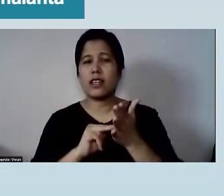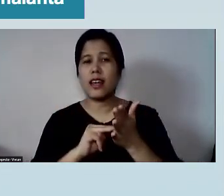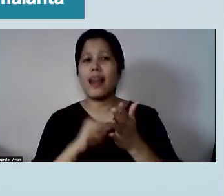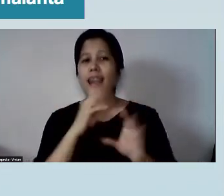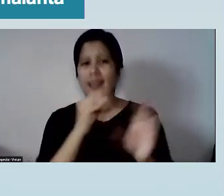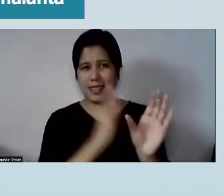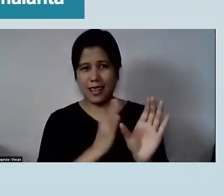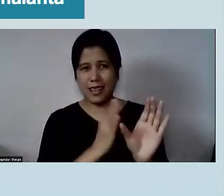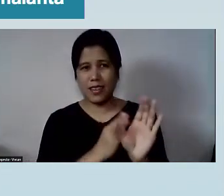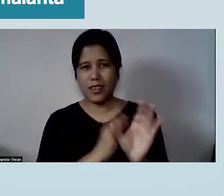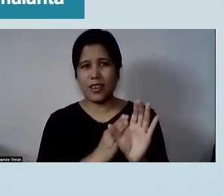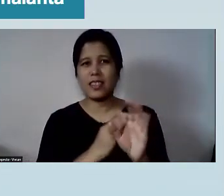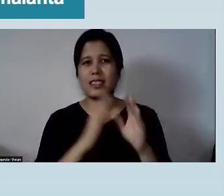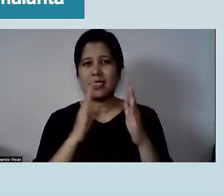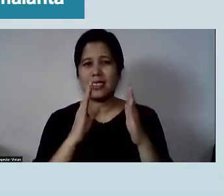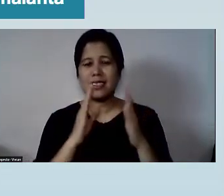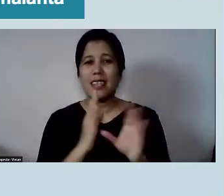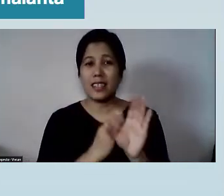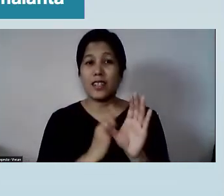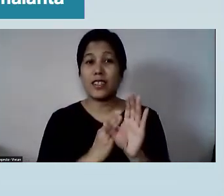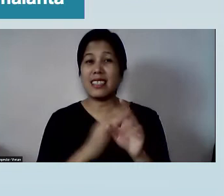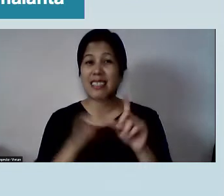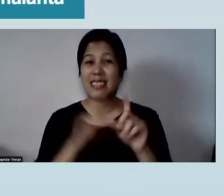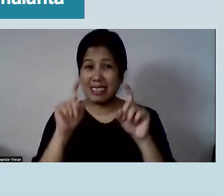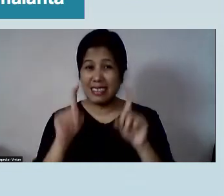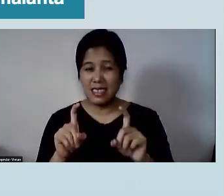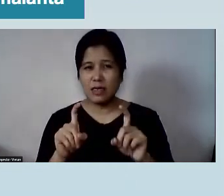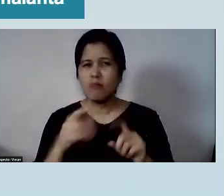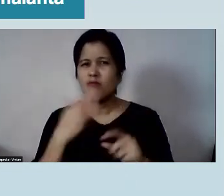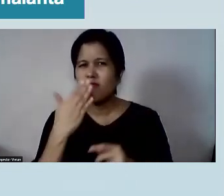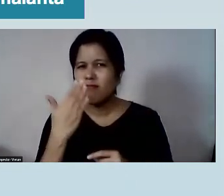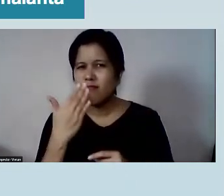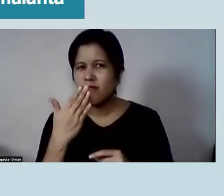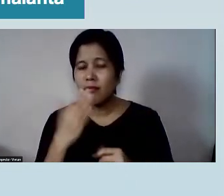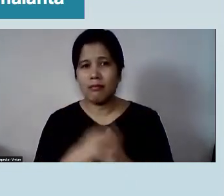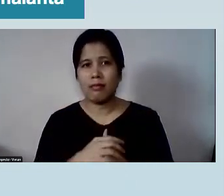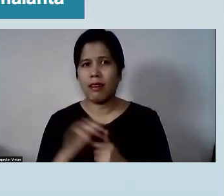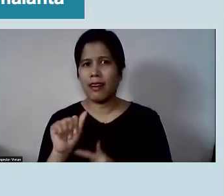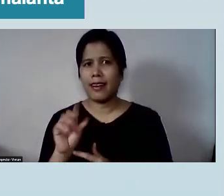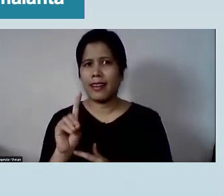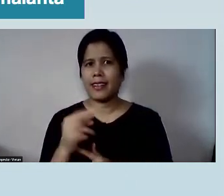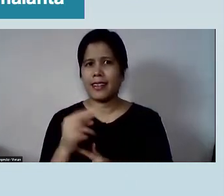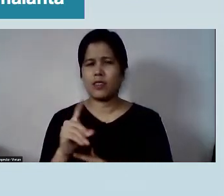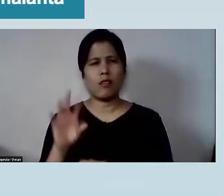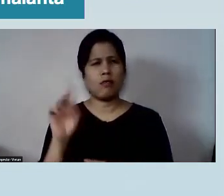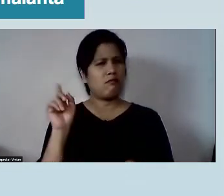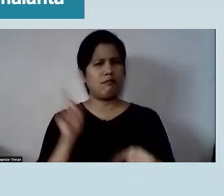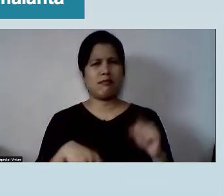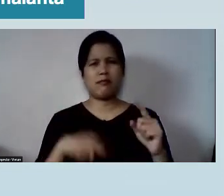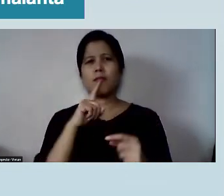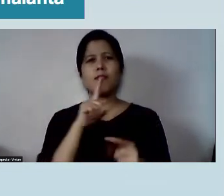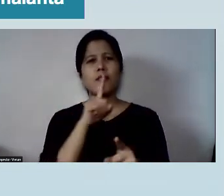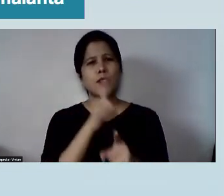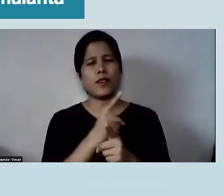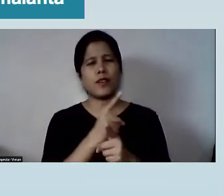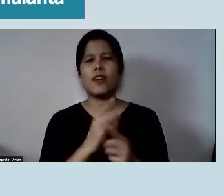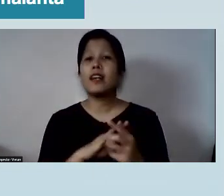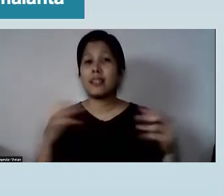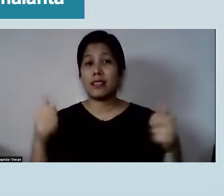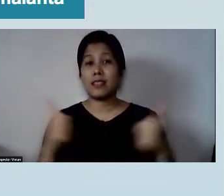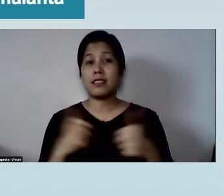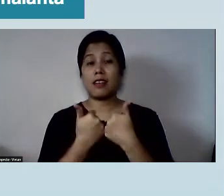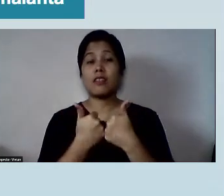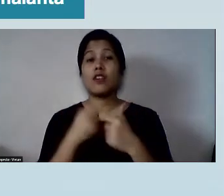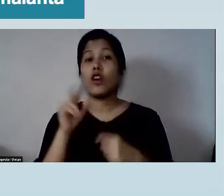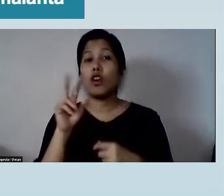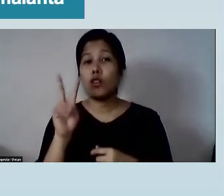psychological testing. So it's not na naaamoy na namin agad ang ADHD. Not true. The challenge to us is no two children